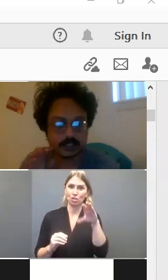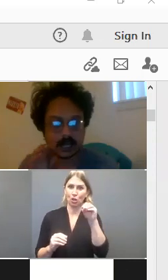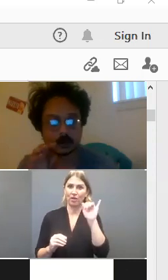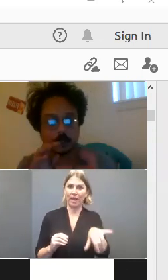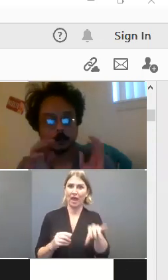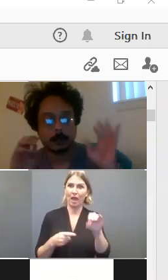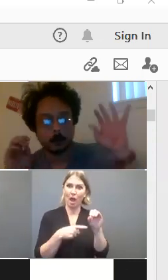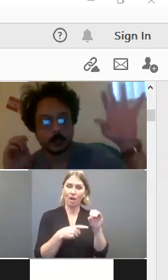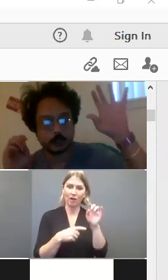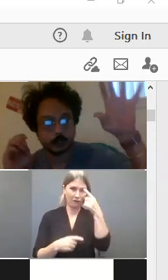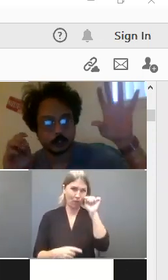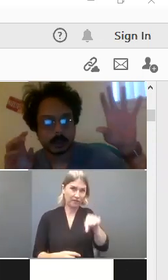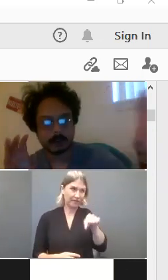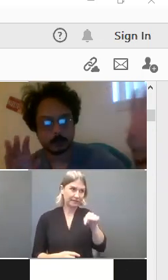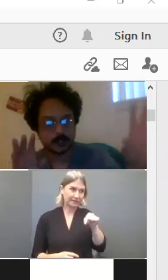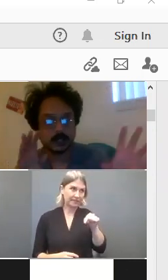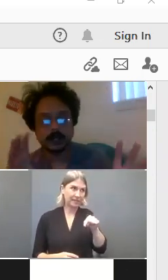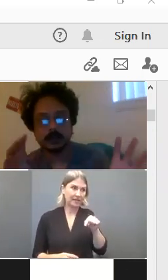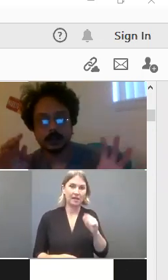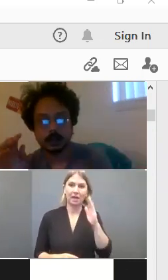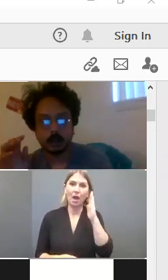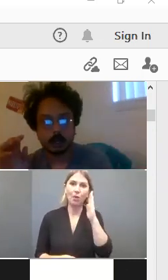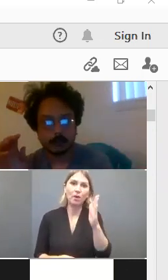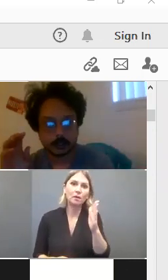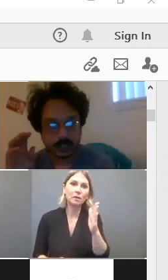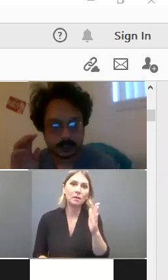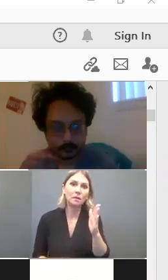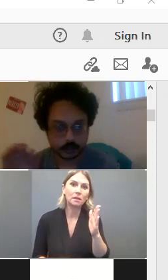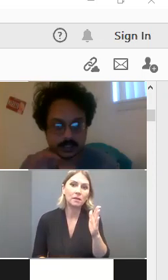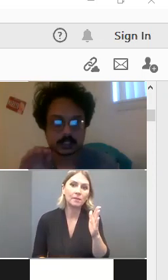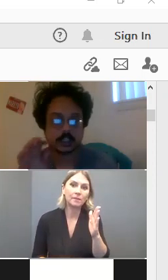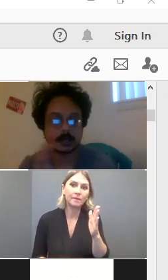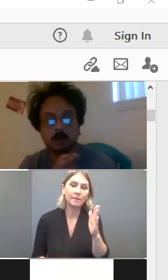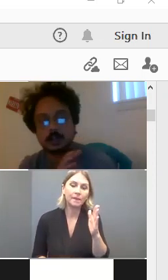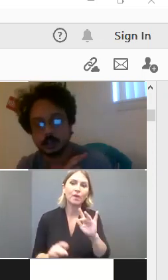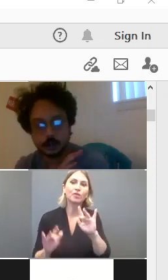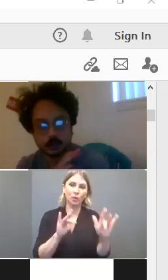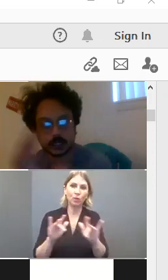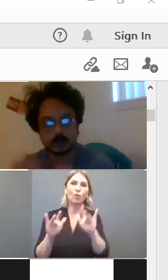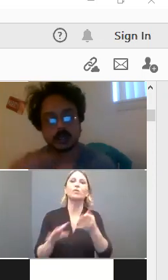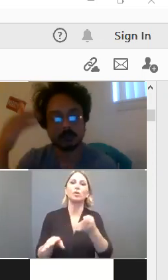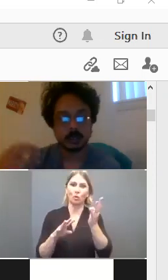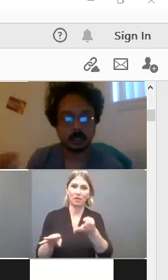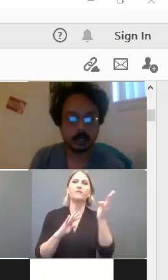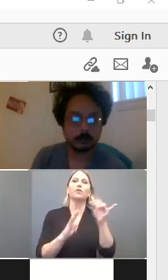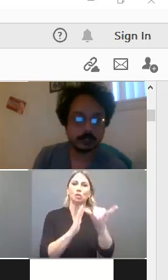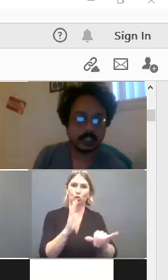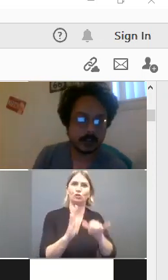these recordings are going to be uploaded to YouTube. I will post the link for these sessions upon YouTube so that you